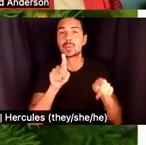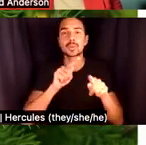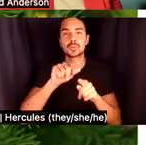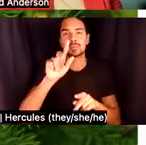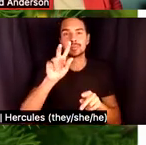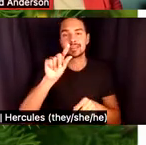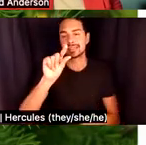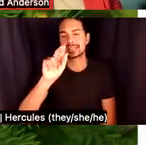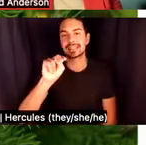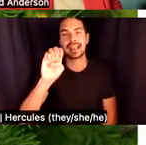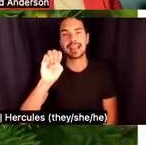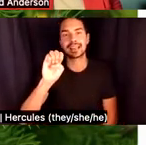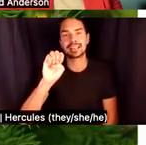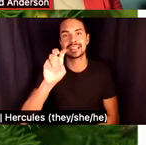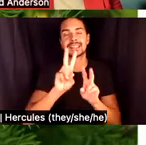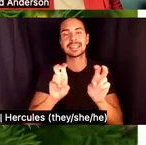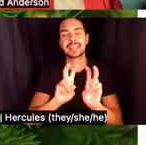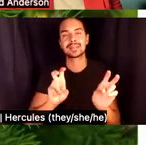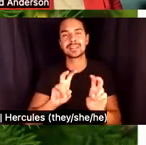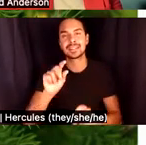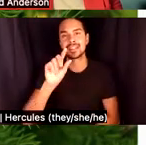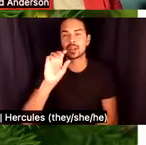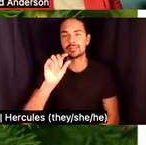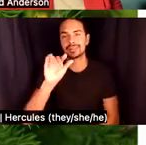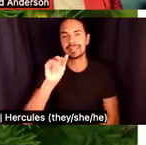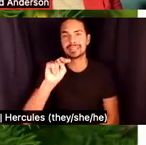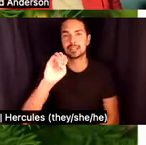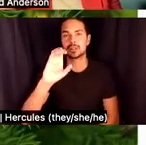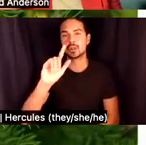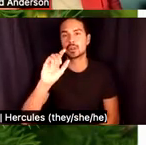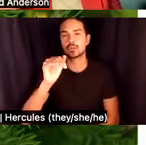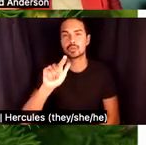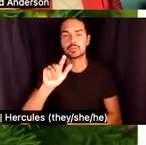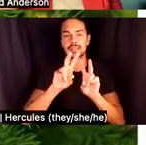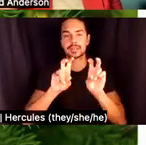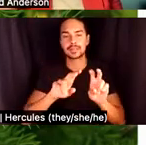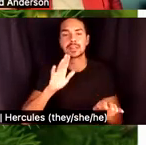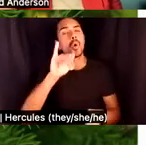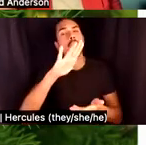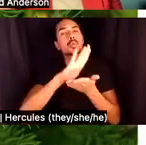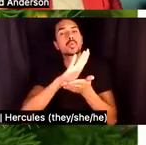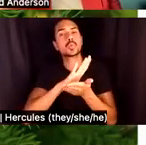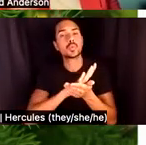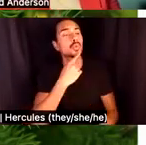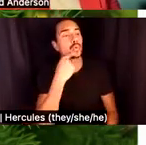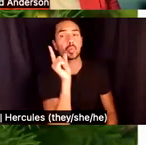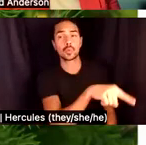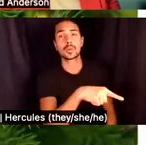as children. They were being told that, oh, the school is bringing me, so therefore it's safe, right? It's